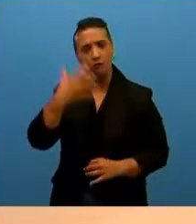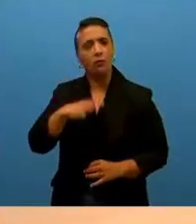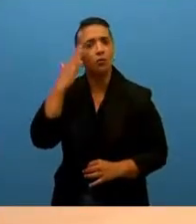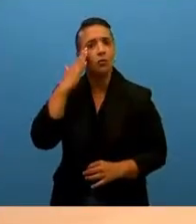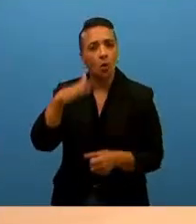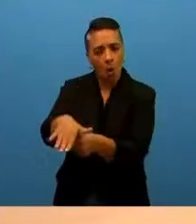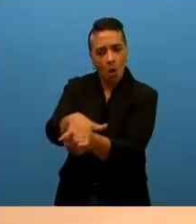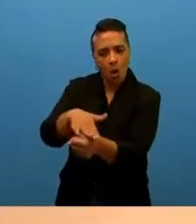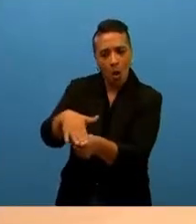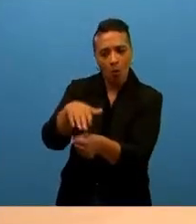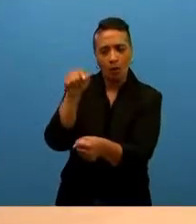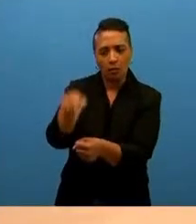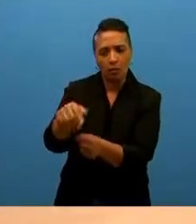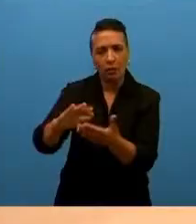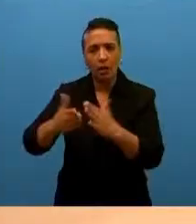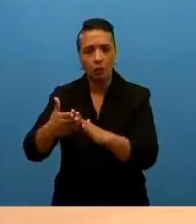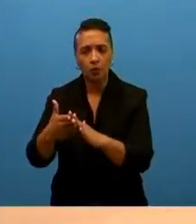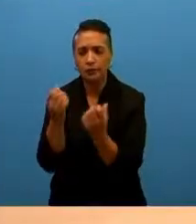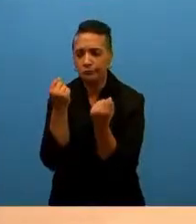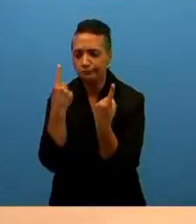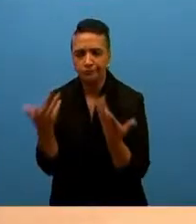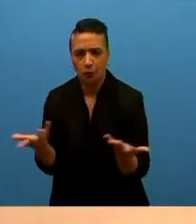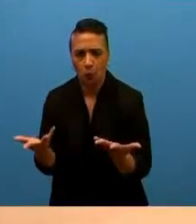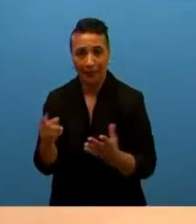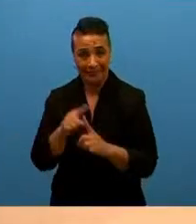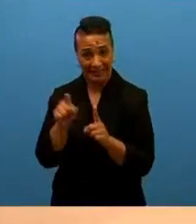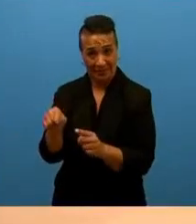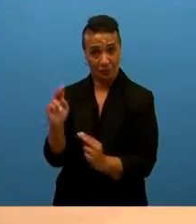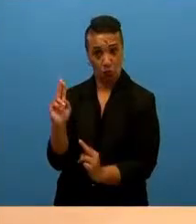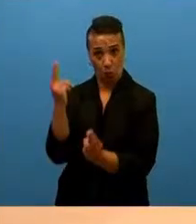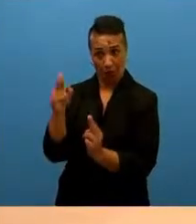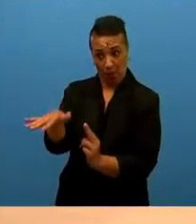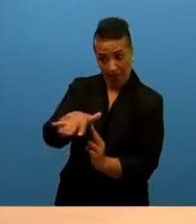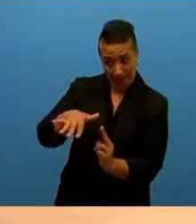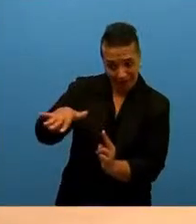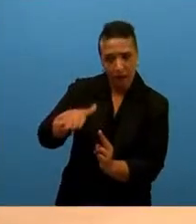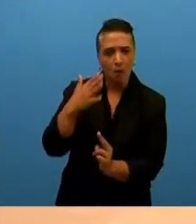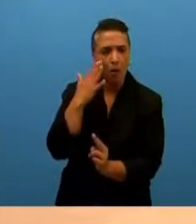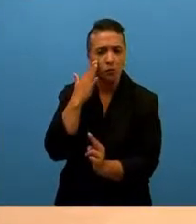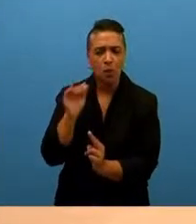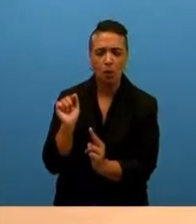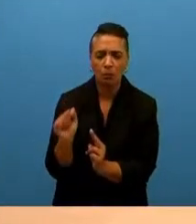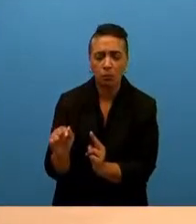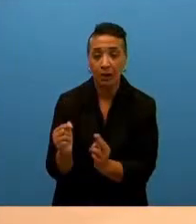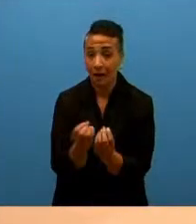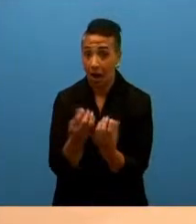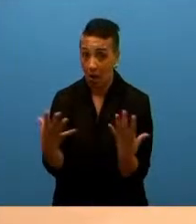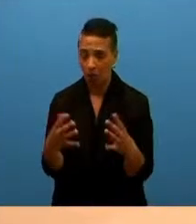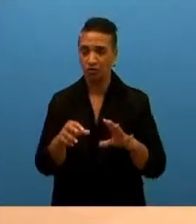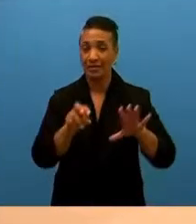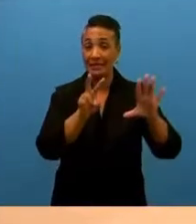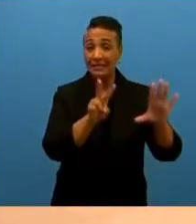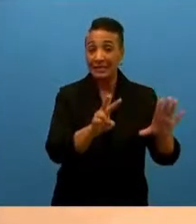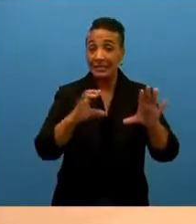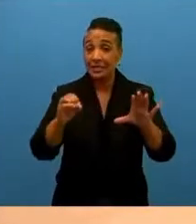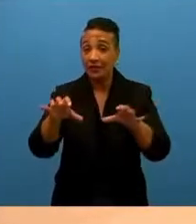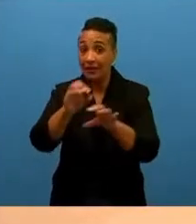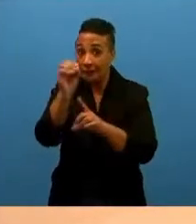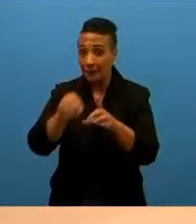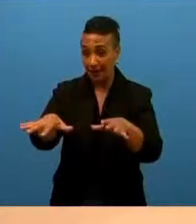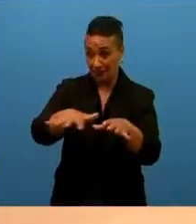local communities, especially in Okinawa, which hosts approximately 70% of US facilities in